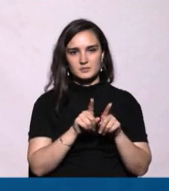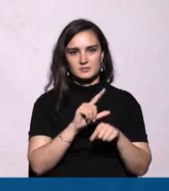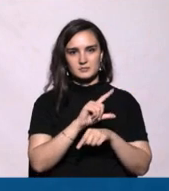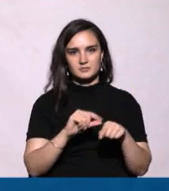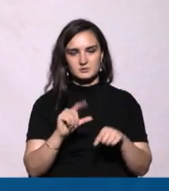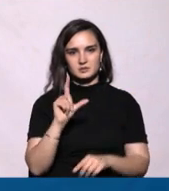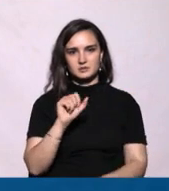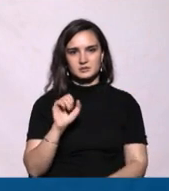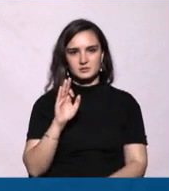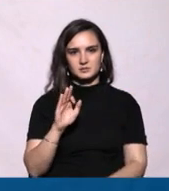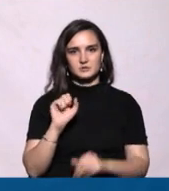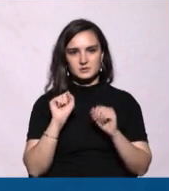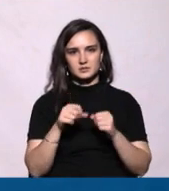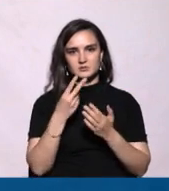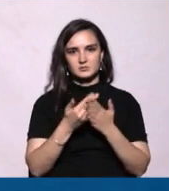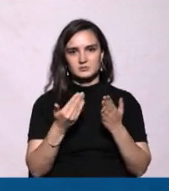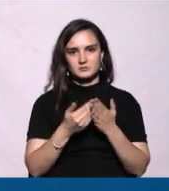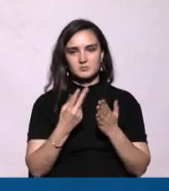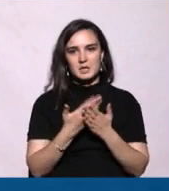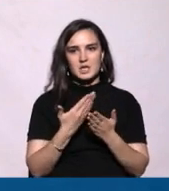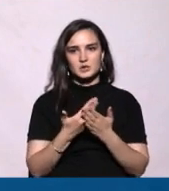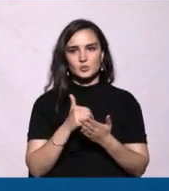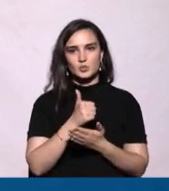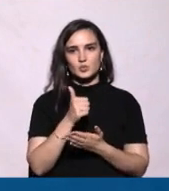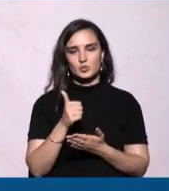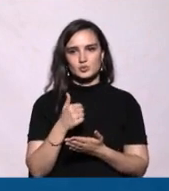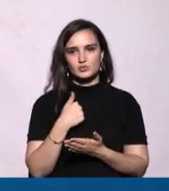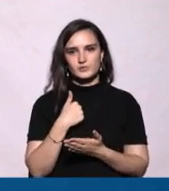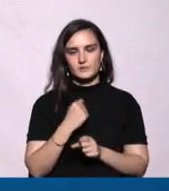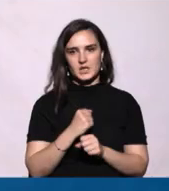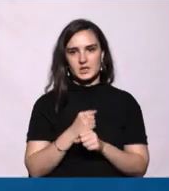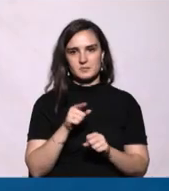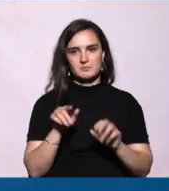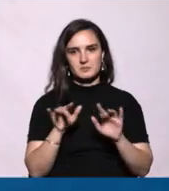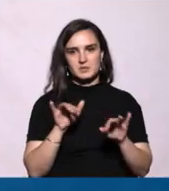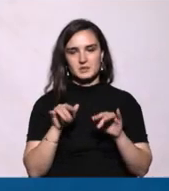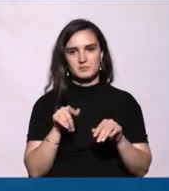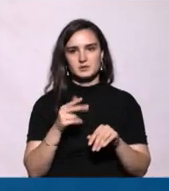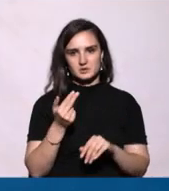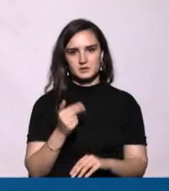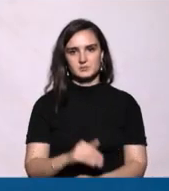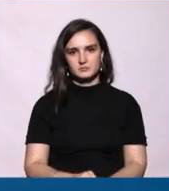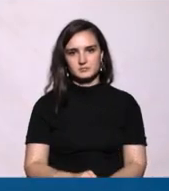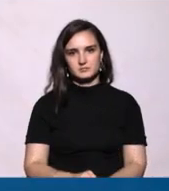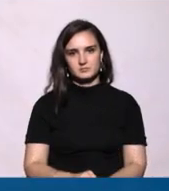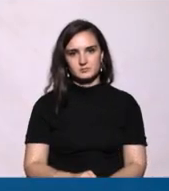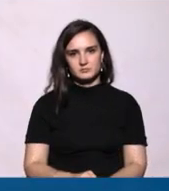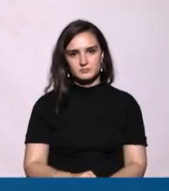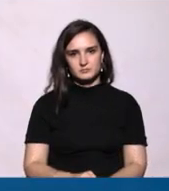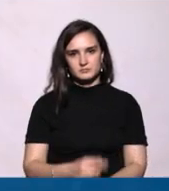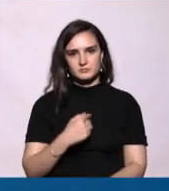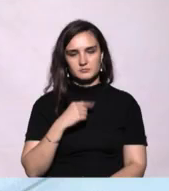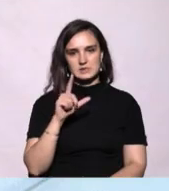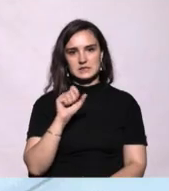Zach, can you show us an example how can we do this activity? Sure. So, I'm